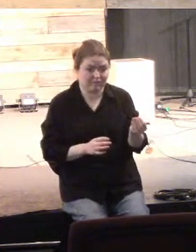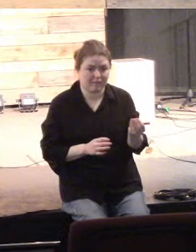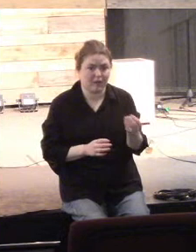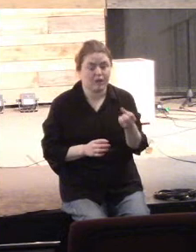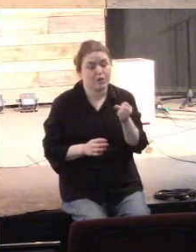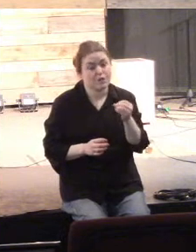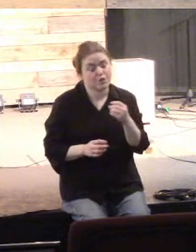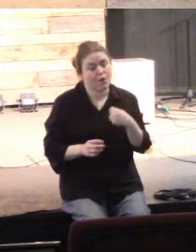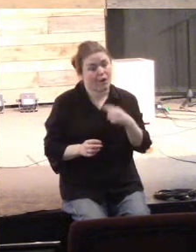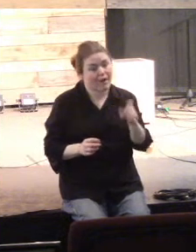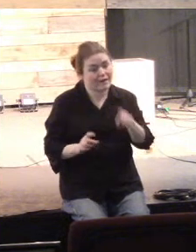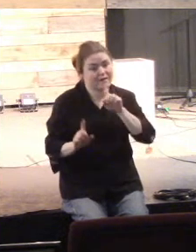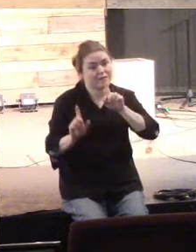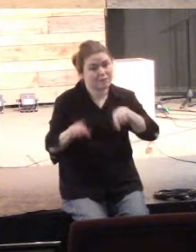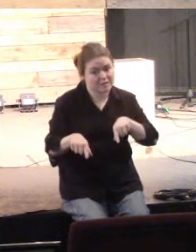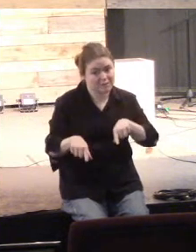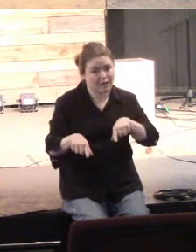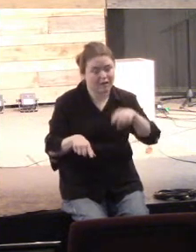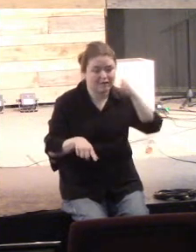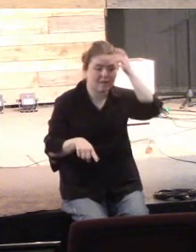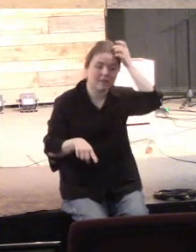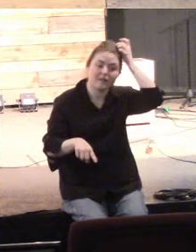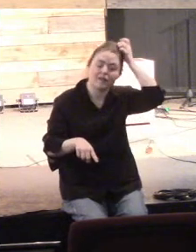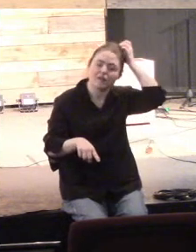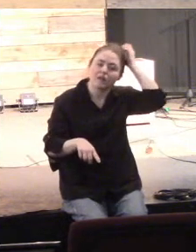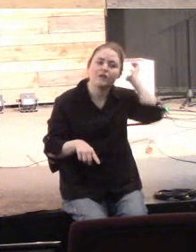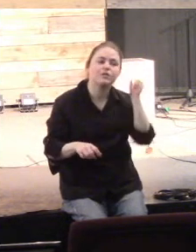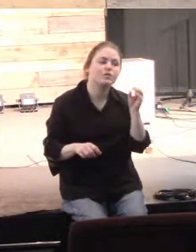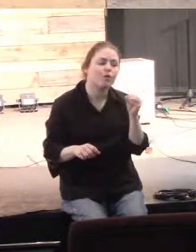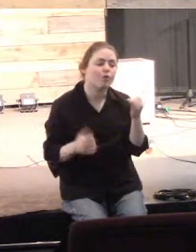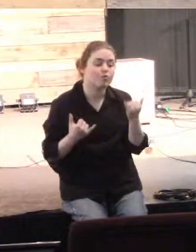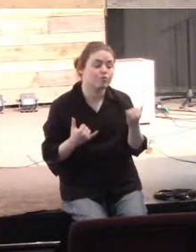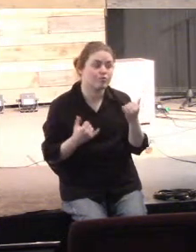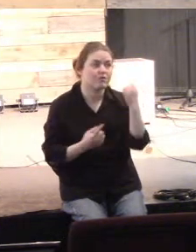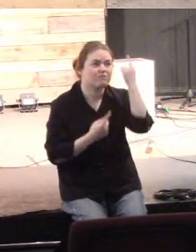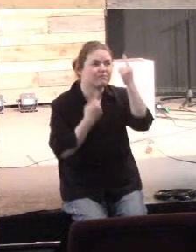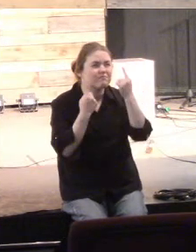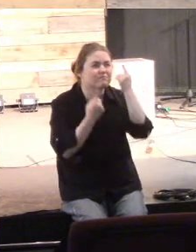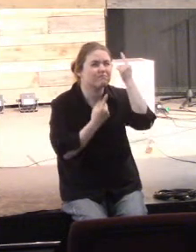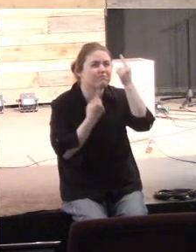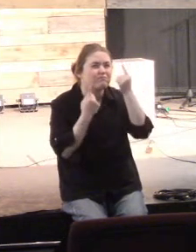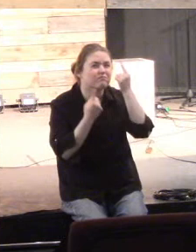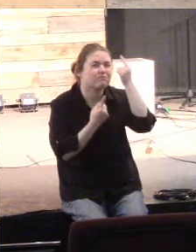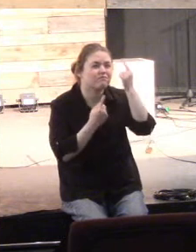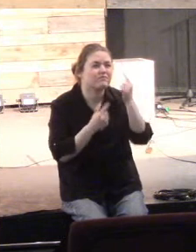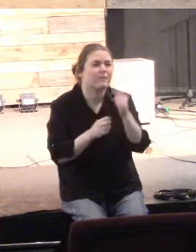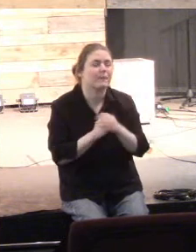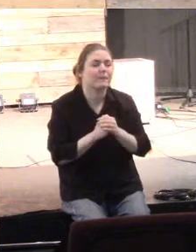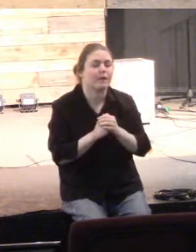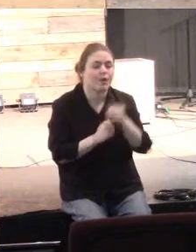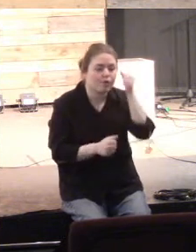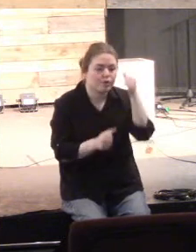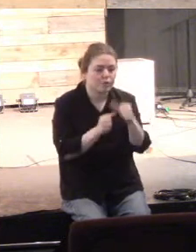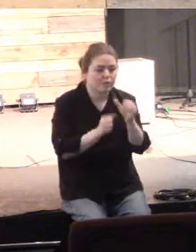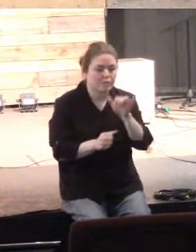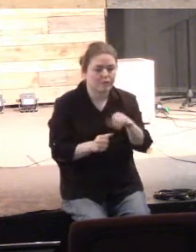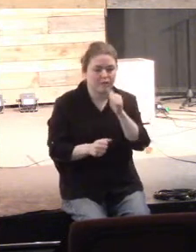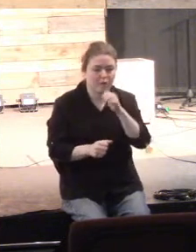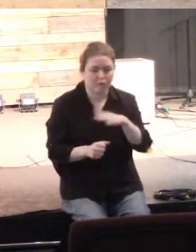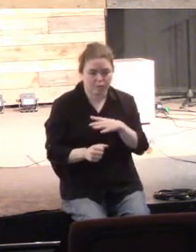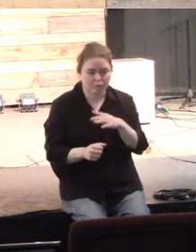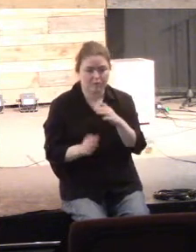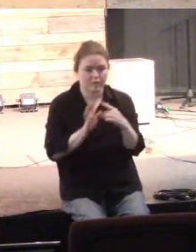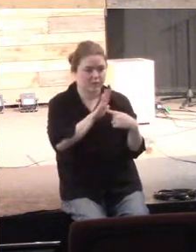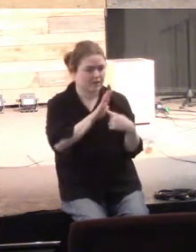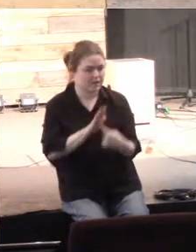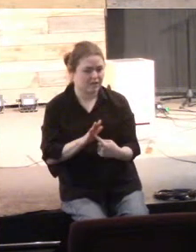that. So with you in your hearts today, think about it in the future too. Remember this woman's example of your faithful